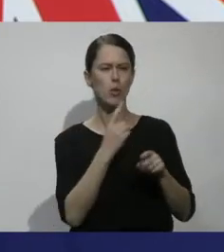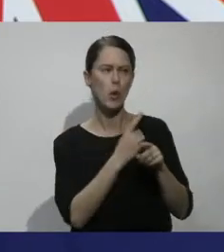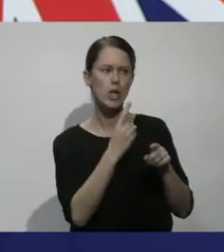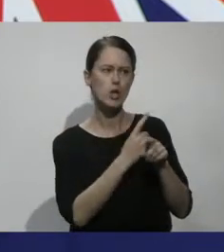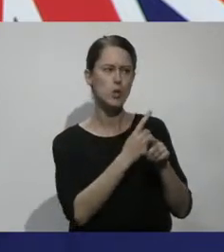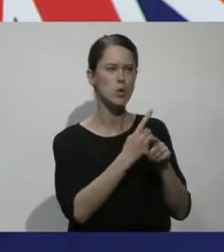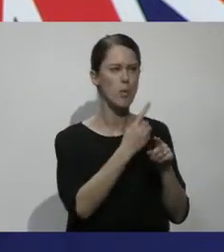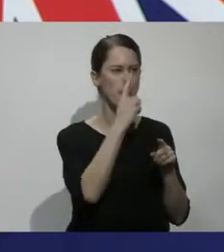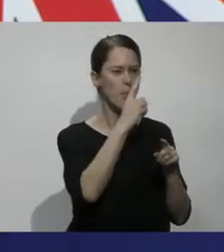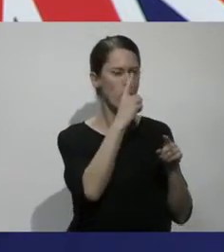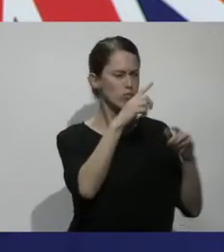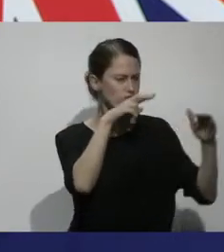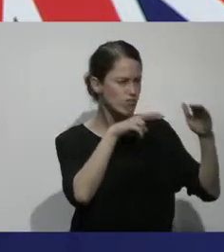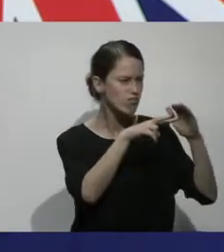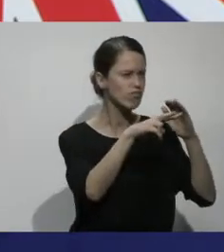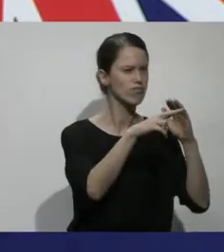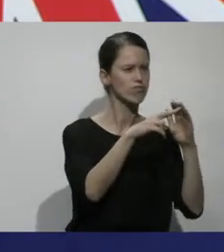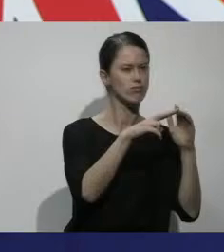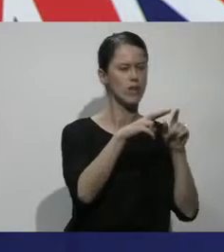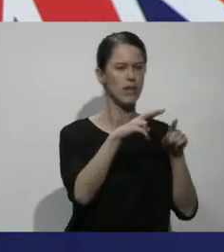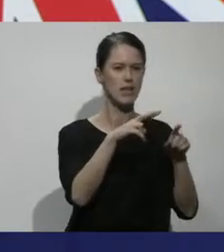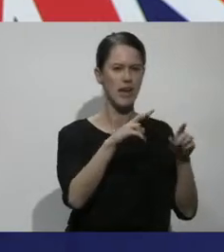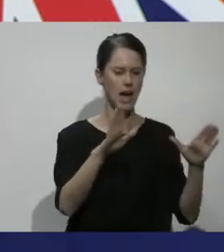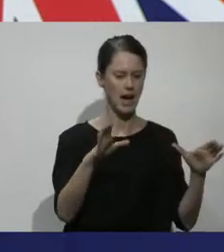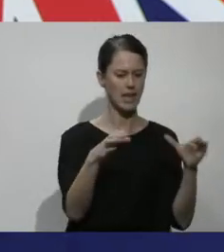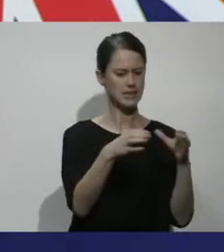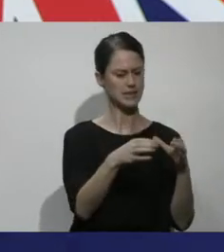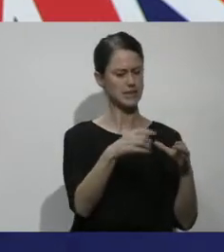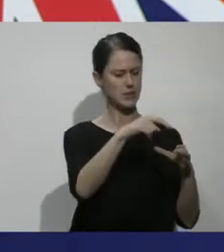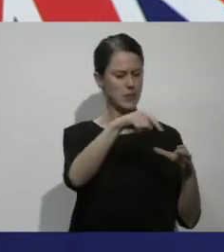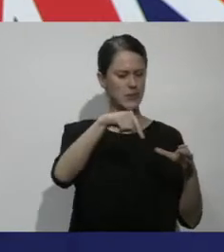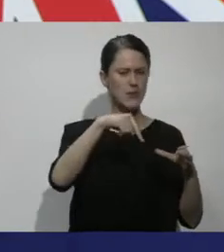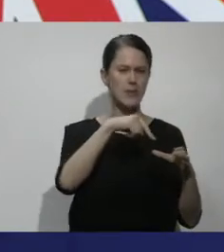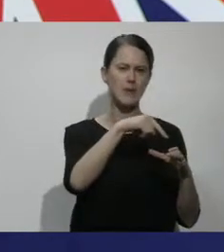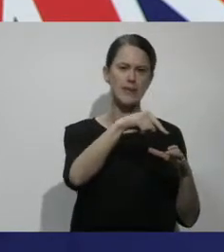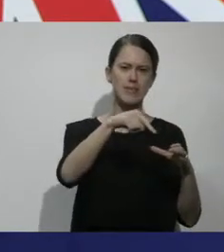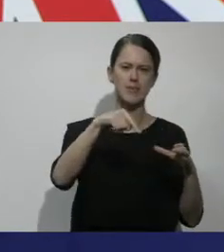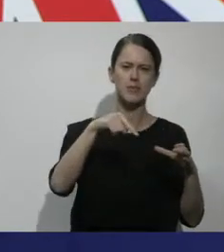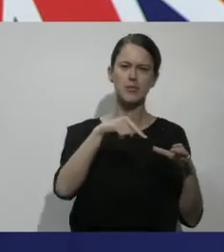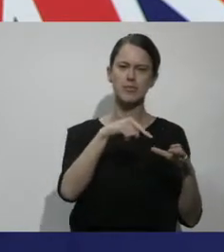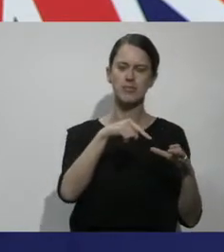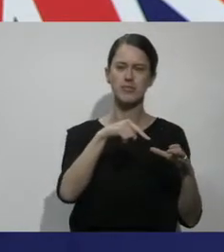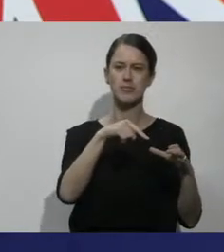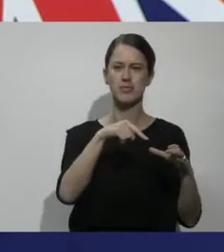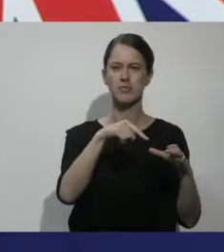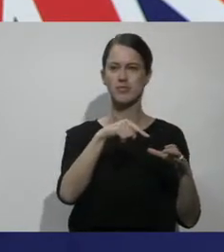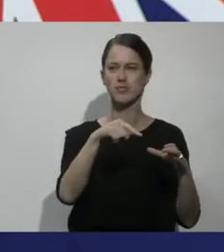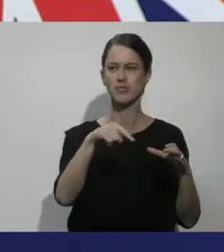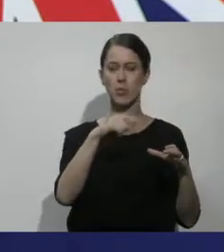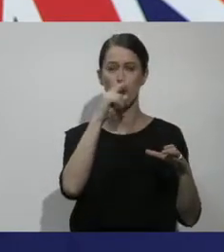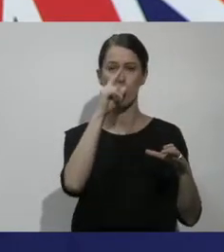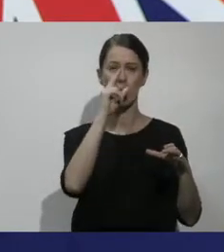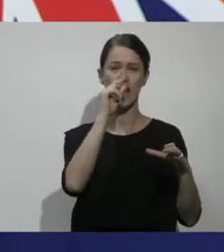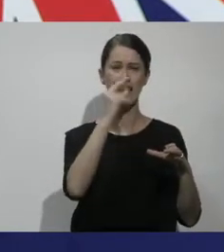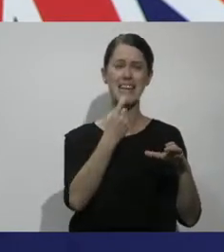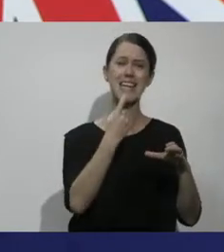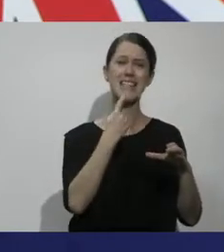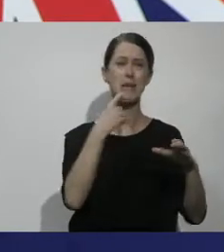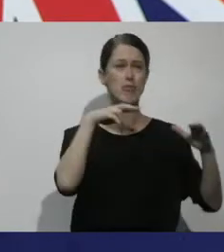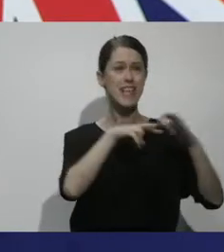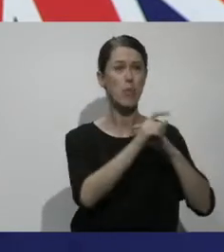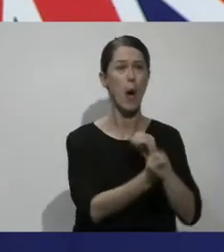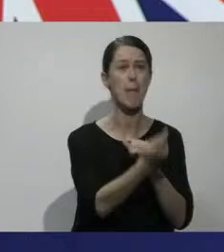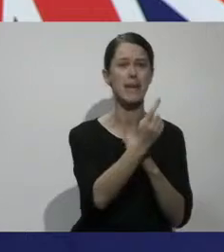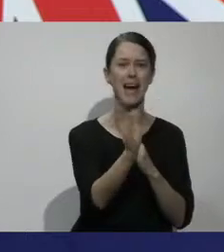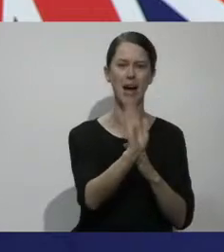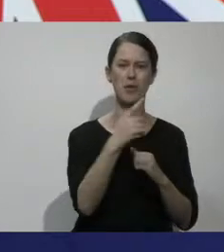aren't actually an easy thing or something you can successfully model, because everything